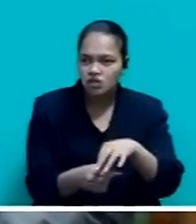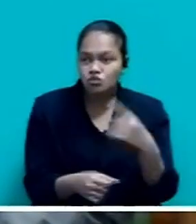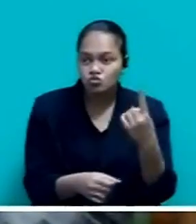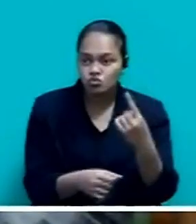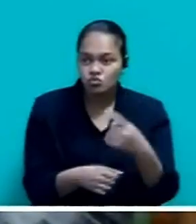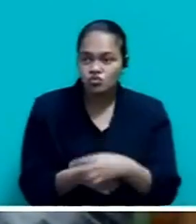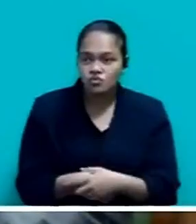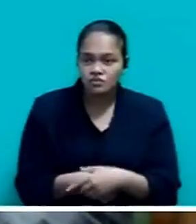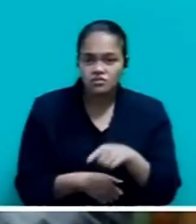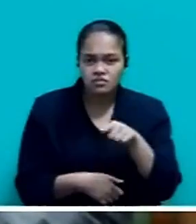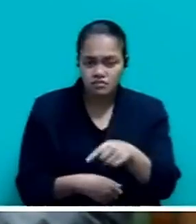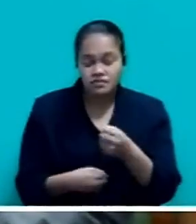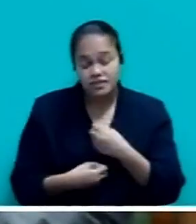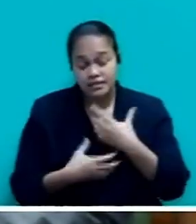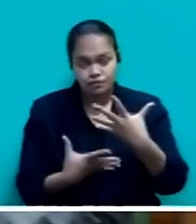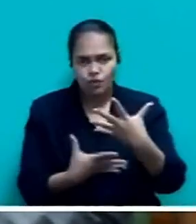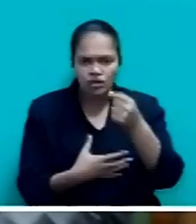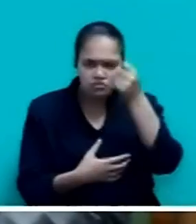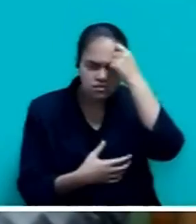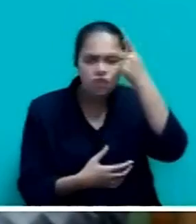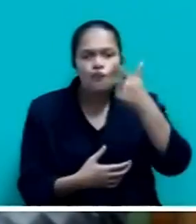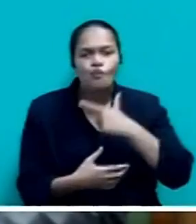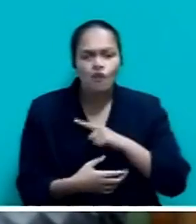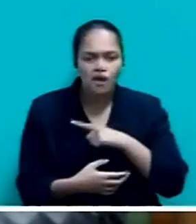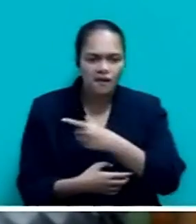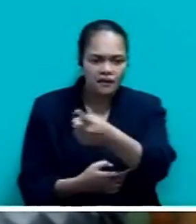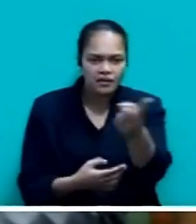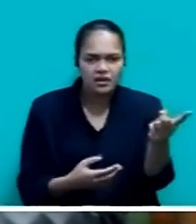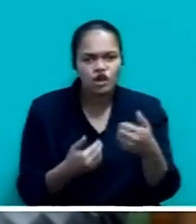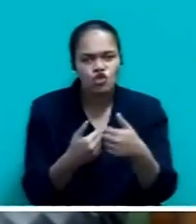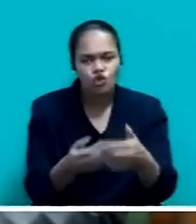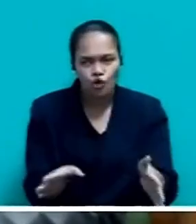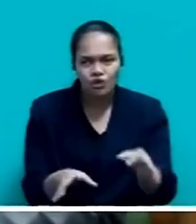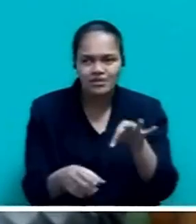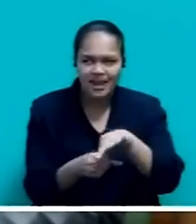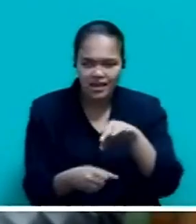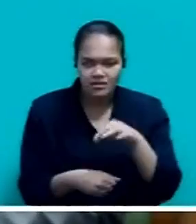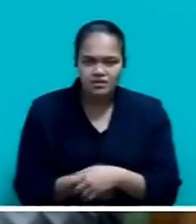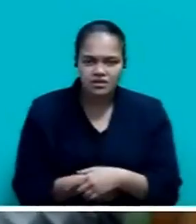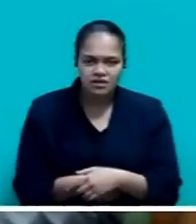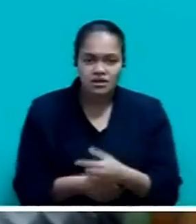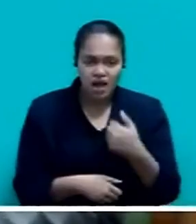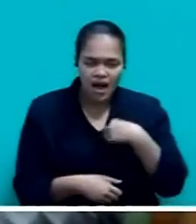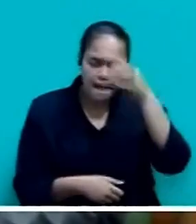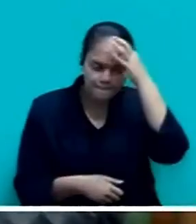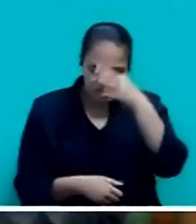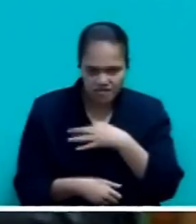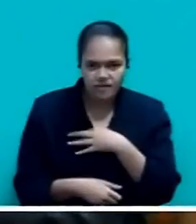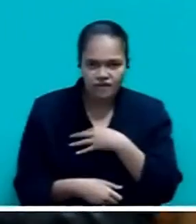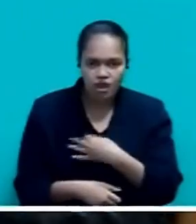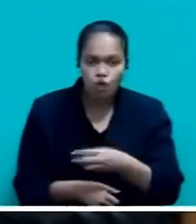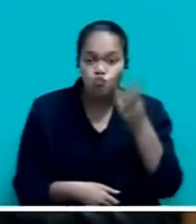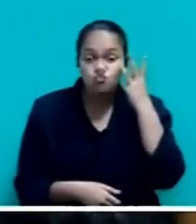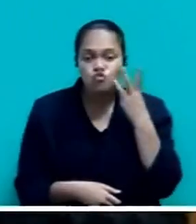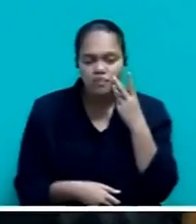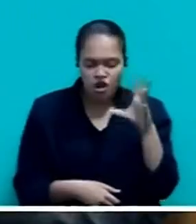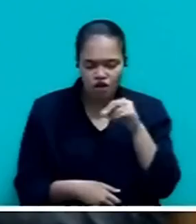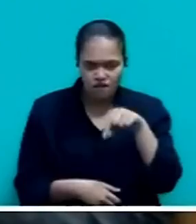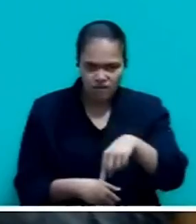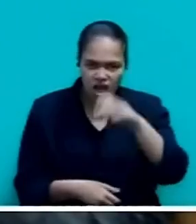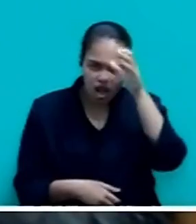may just be surprised to realize why they lost the elections. I believe it's the women of this country voted them out. Thank you, Honorable